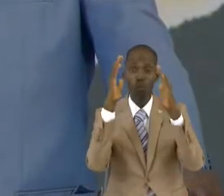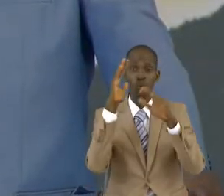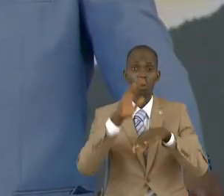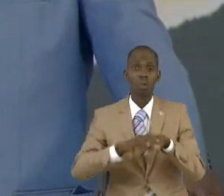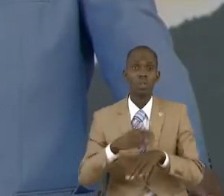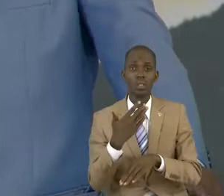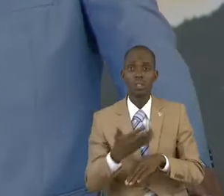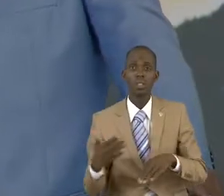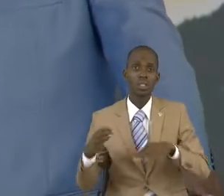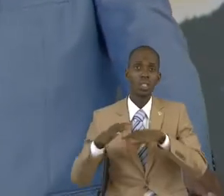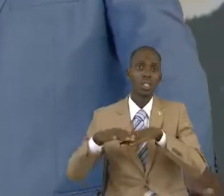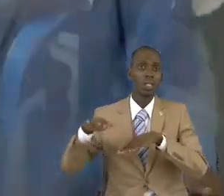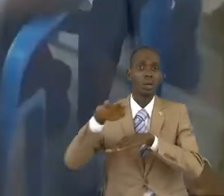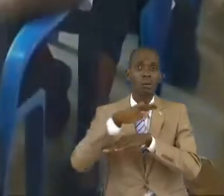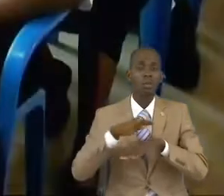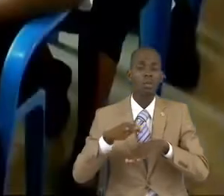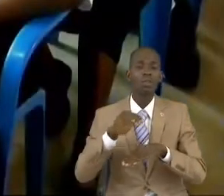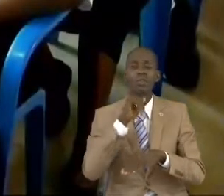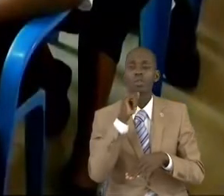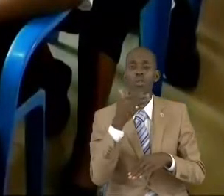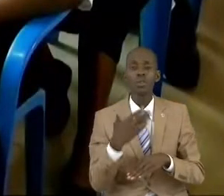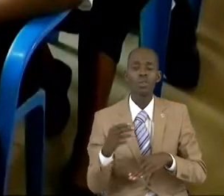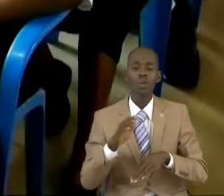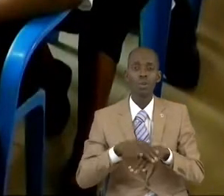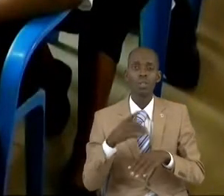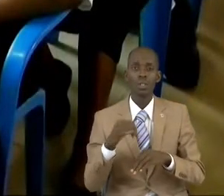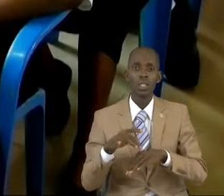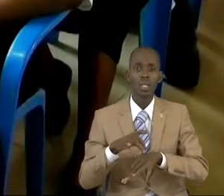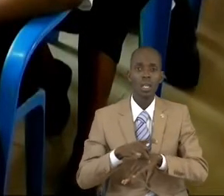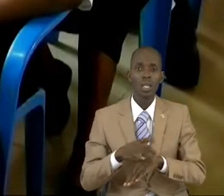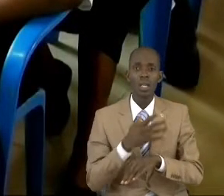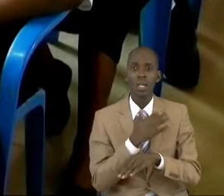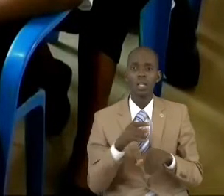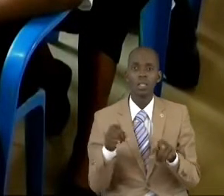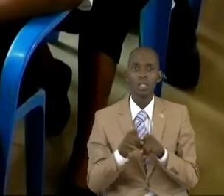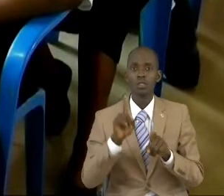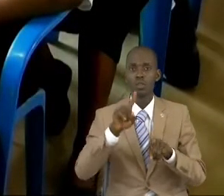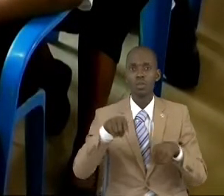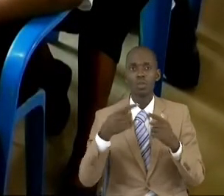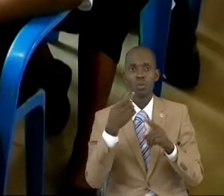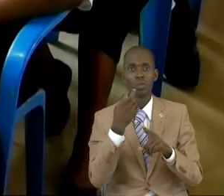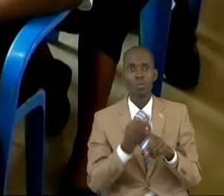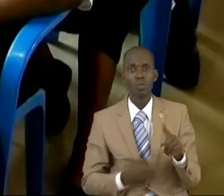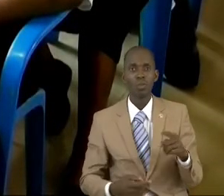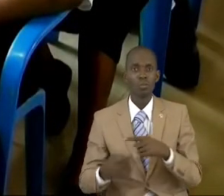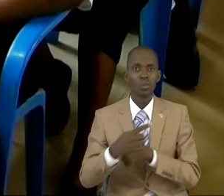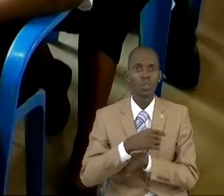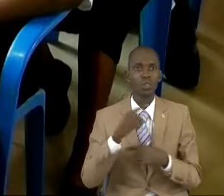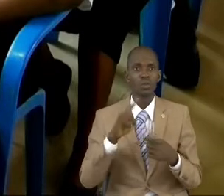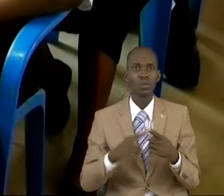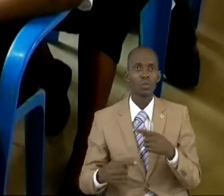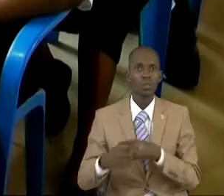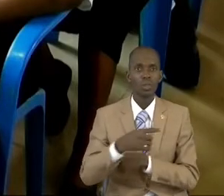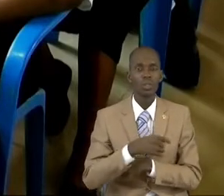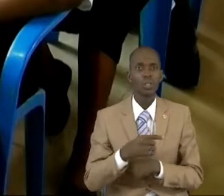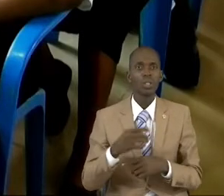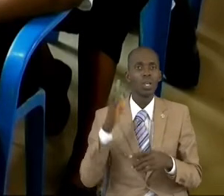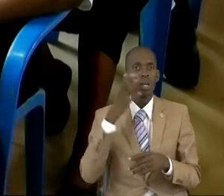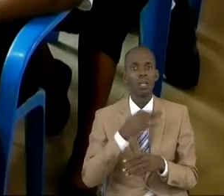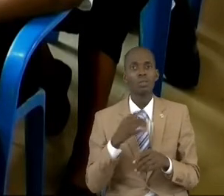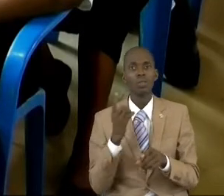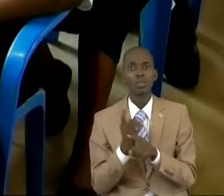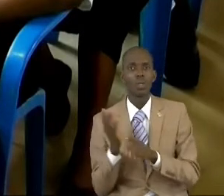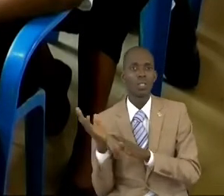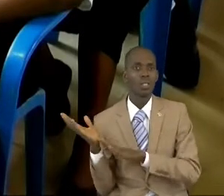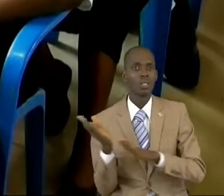not on things on the earth. And as you go from day to day, if you just leave it like that and you